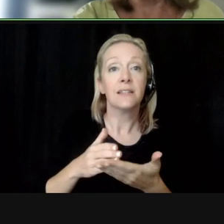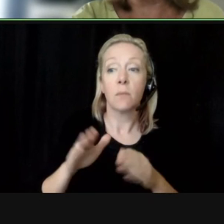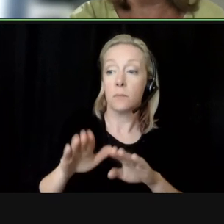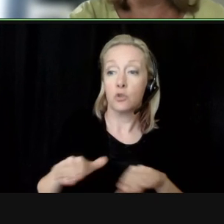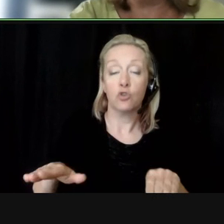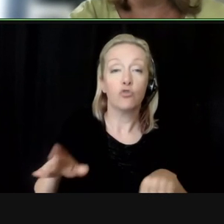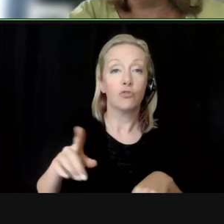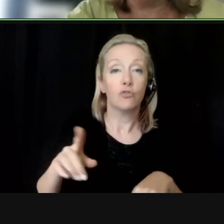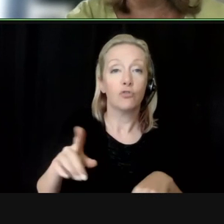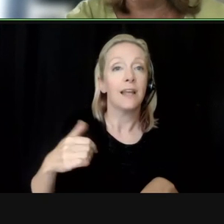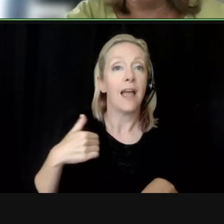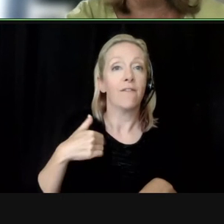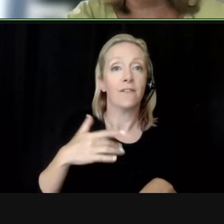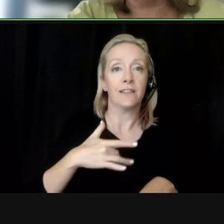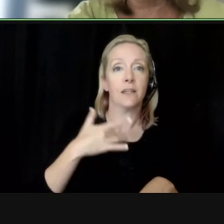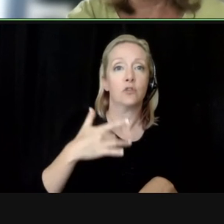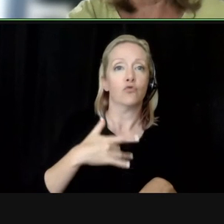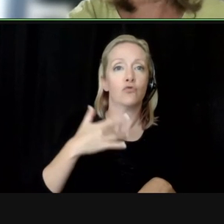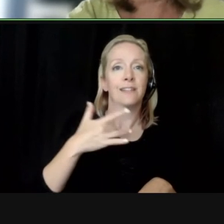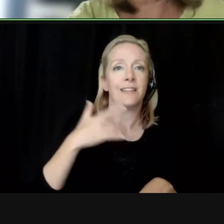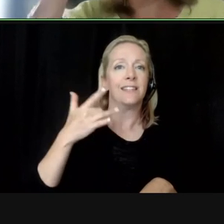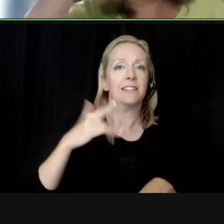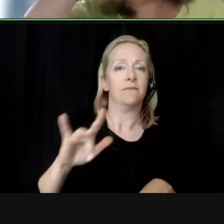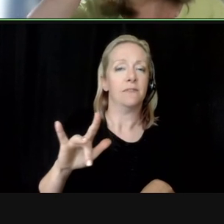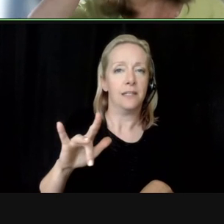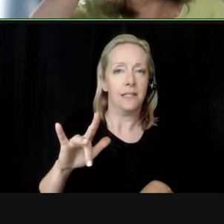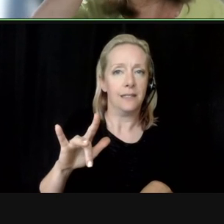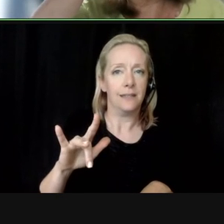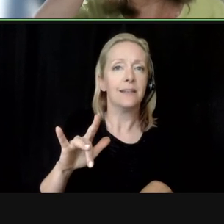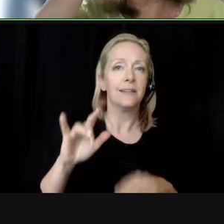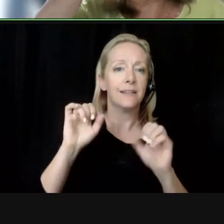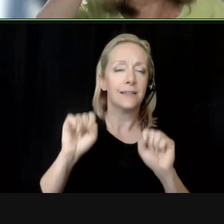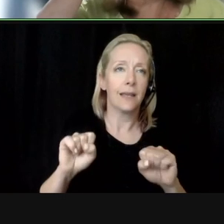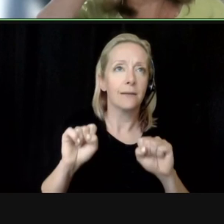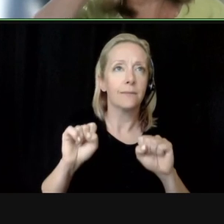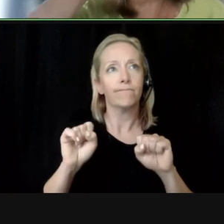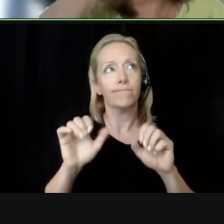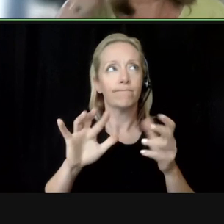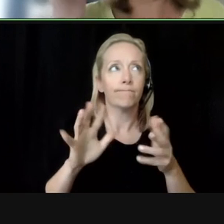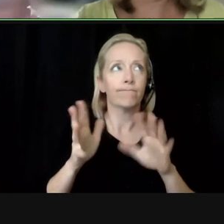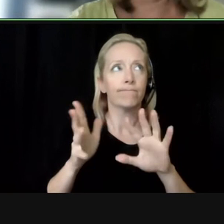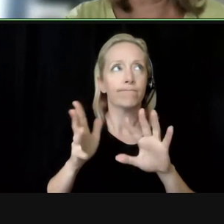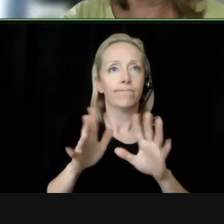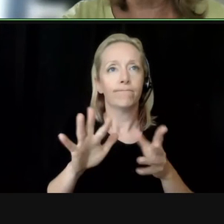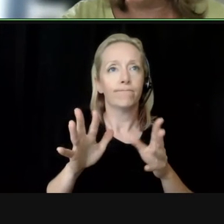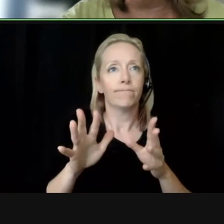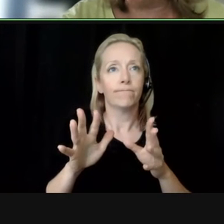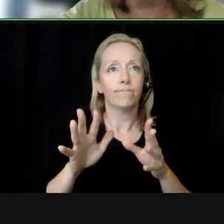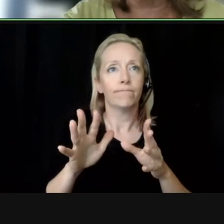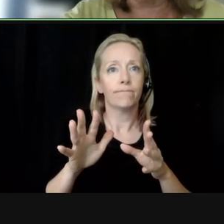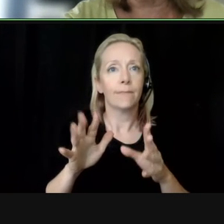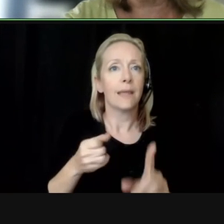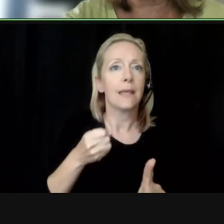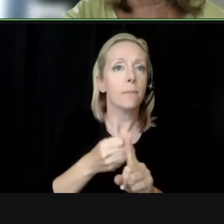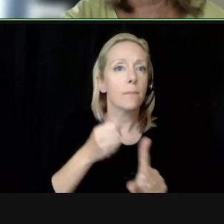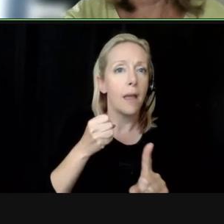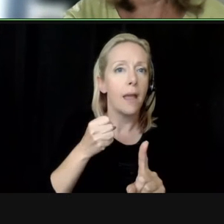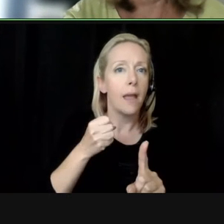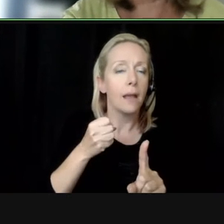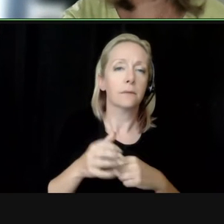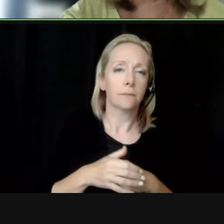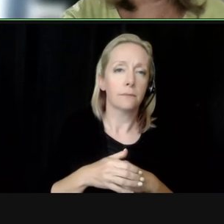sensory sensitivities also that maybe not other children might not